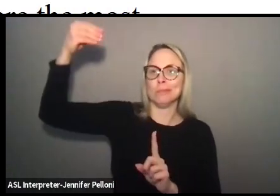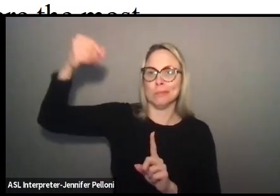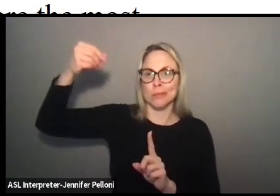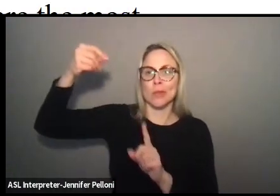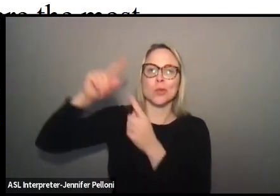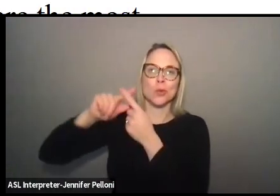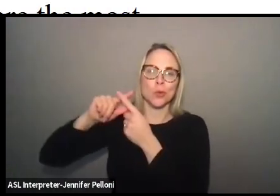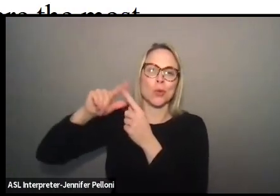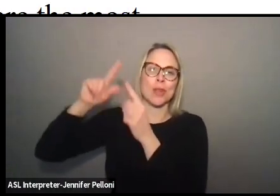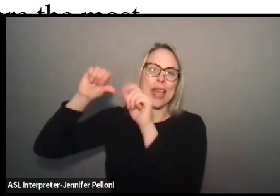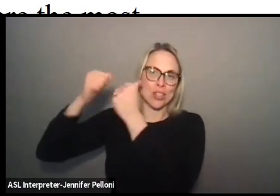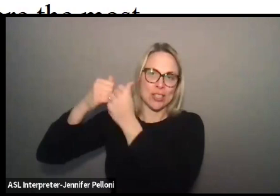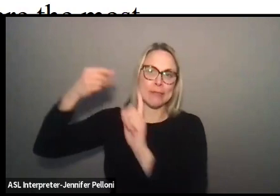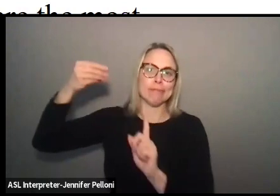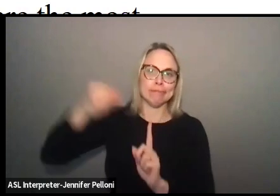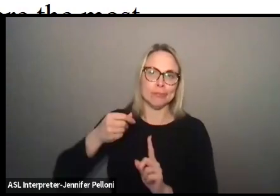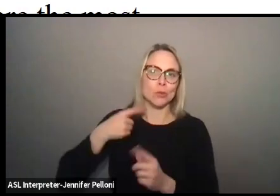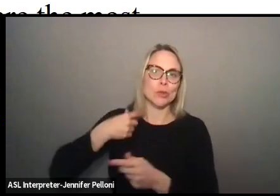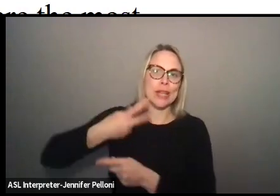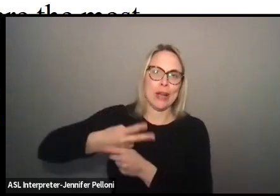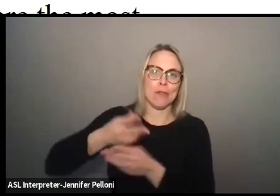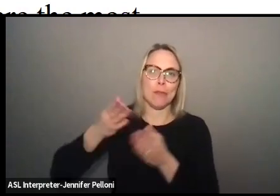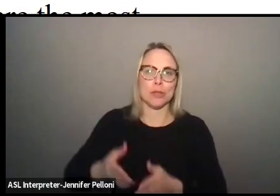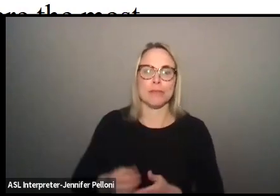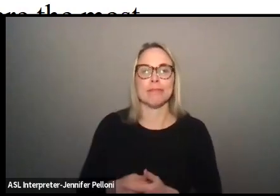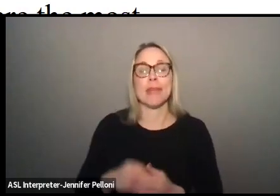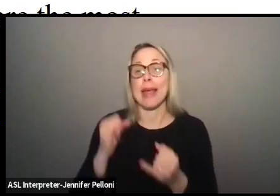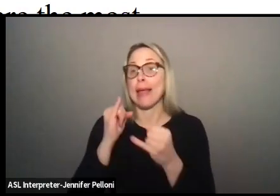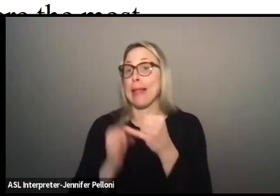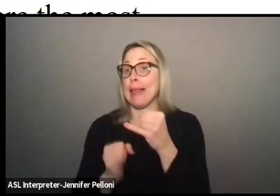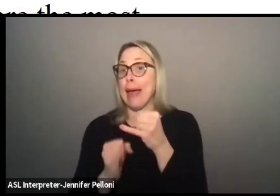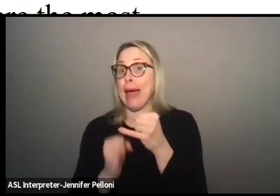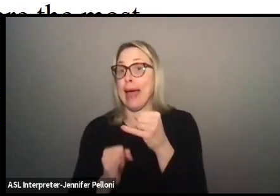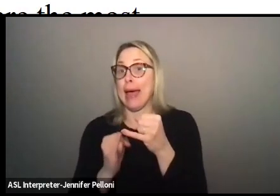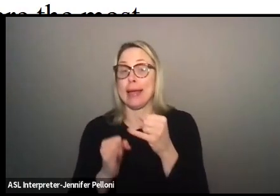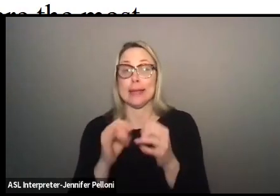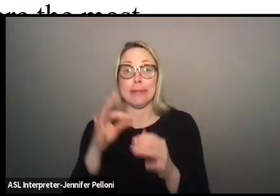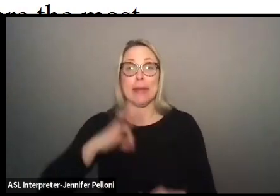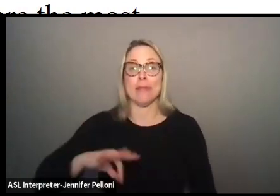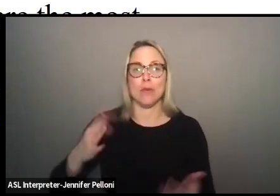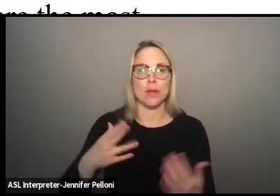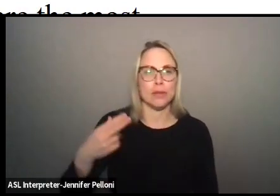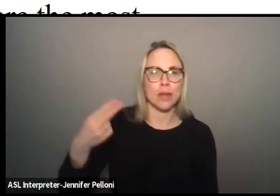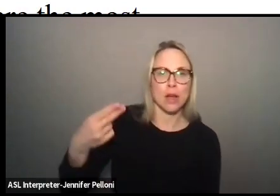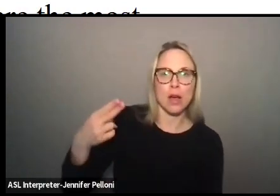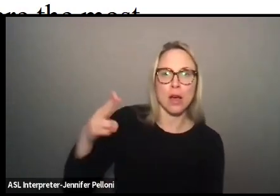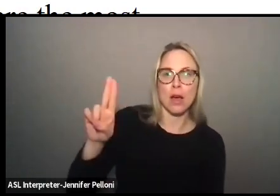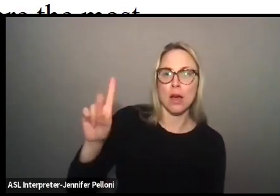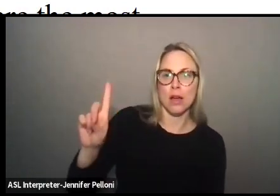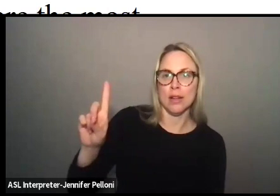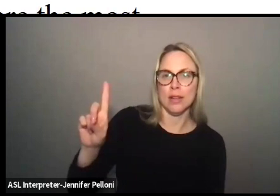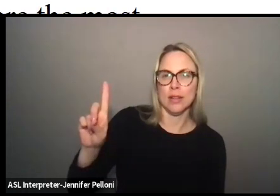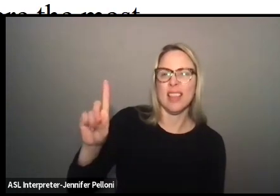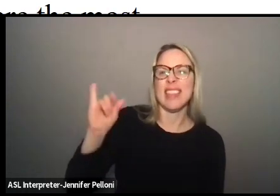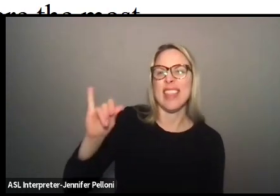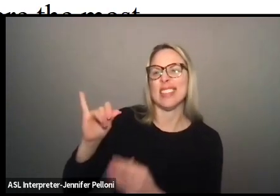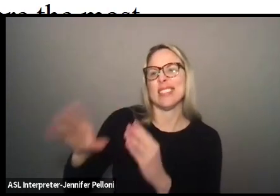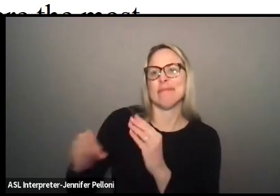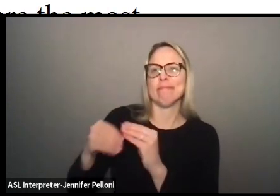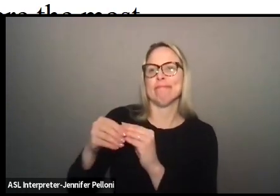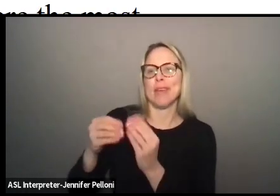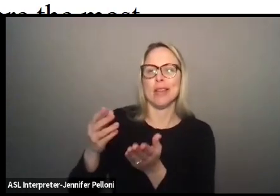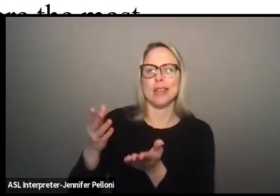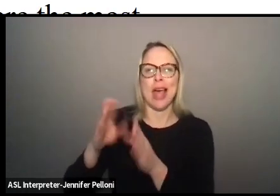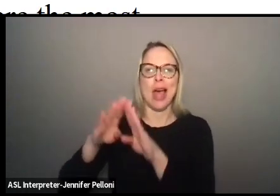setting. And then, of course, the last benefit is HUD subsidized housing.